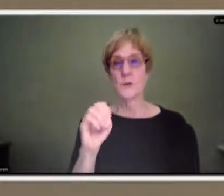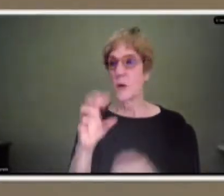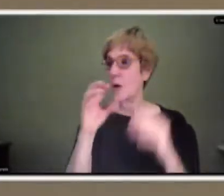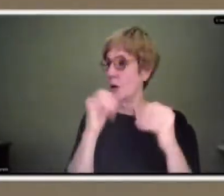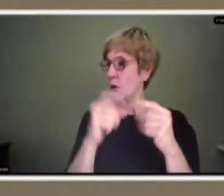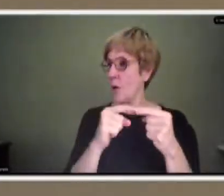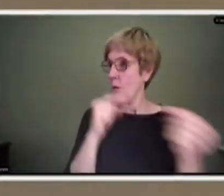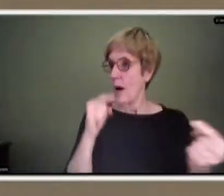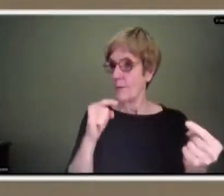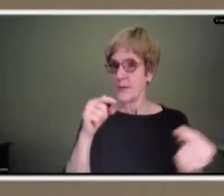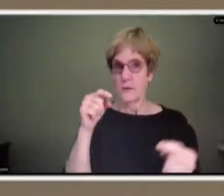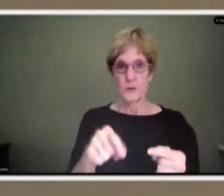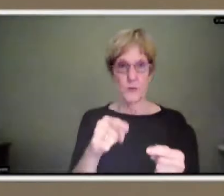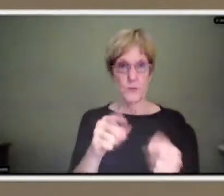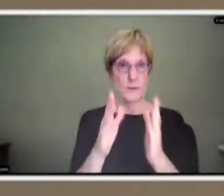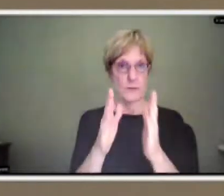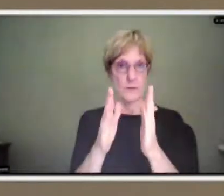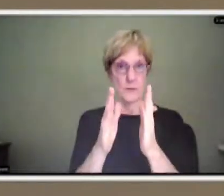meeting, to this